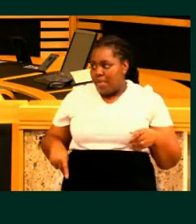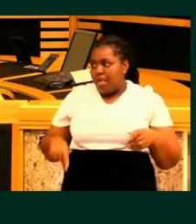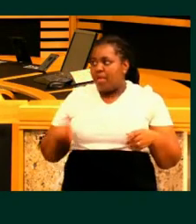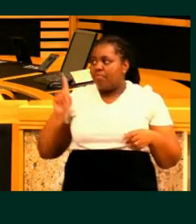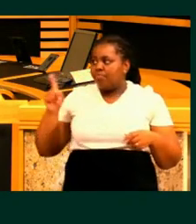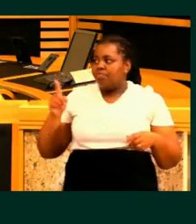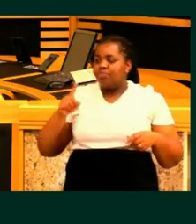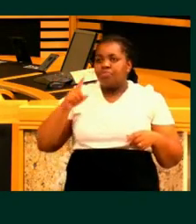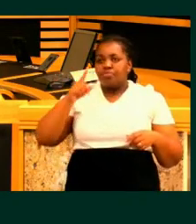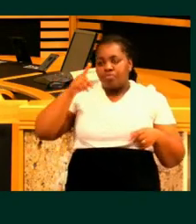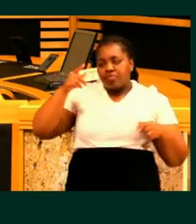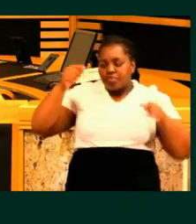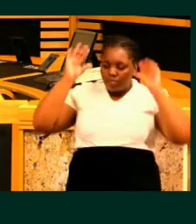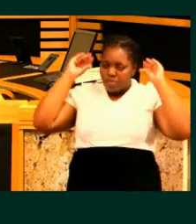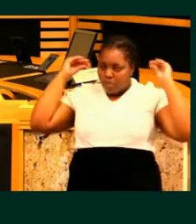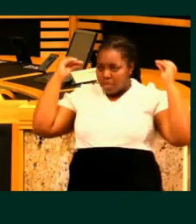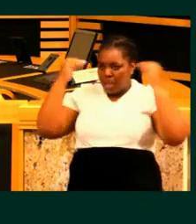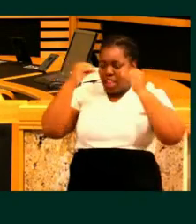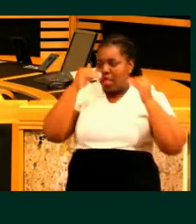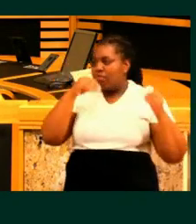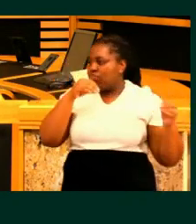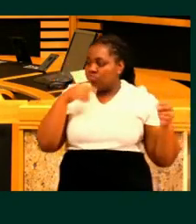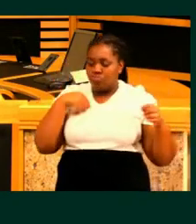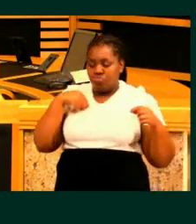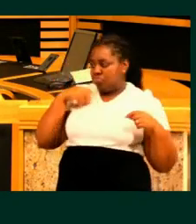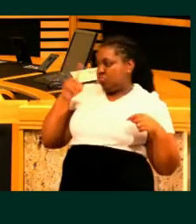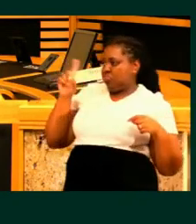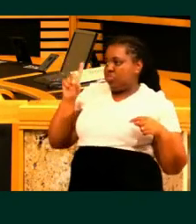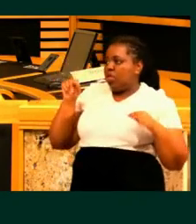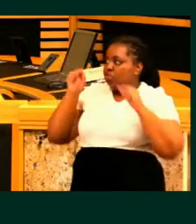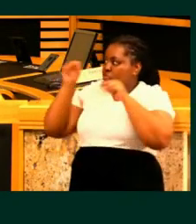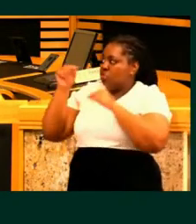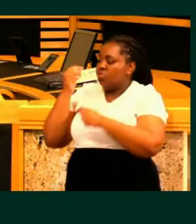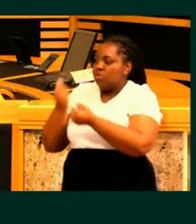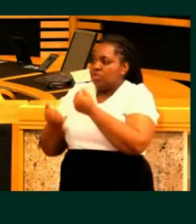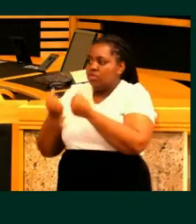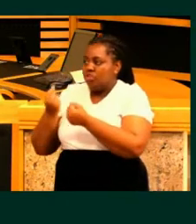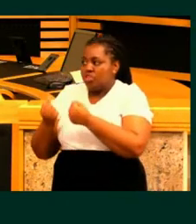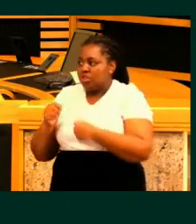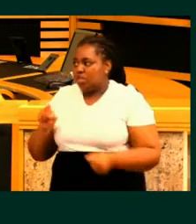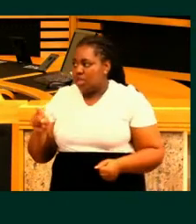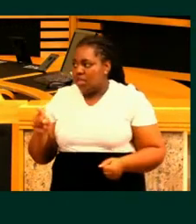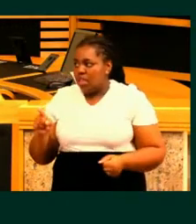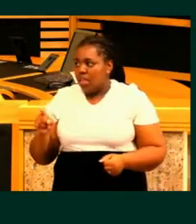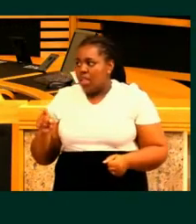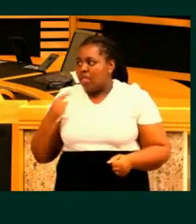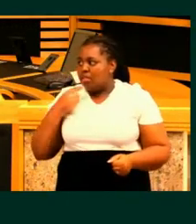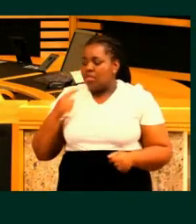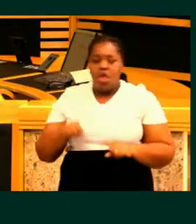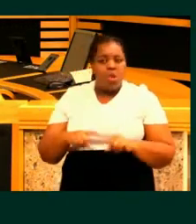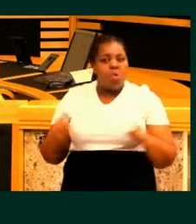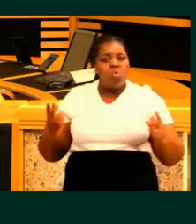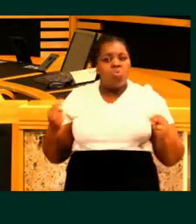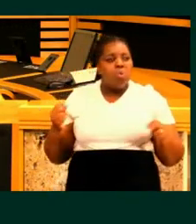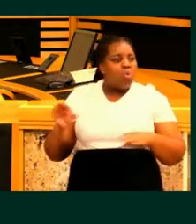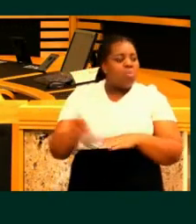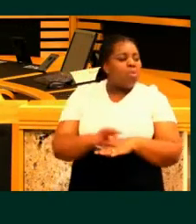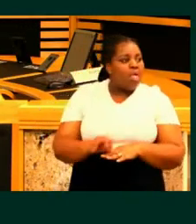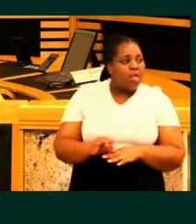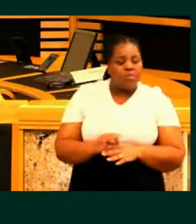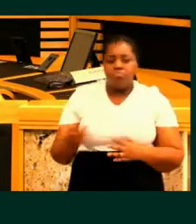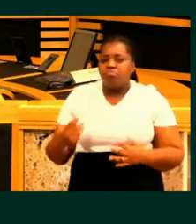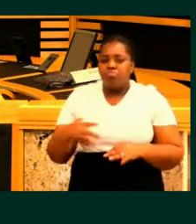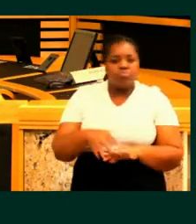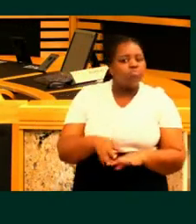Minister shifted the blame to the Department of Justice and correctional services and brought no new plans or interventions to